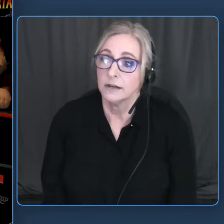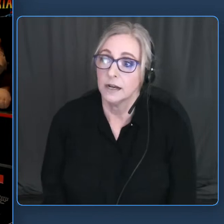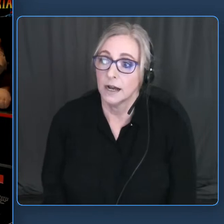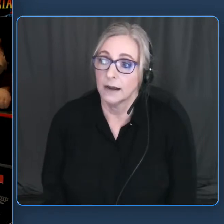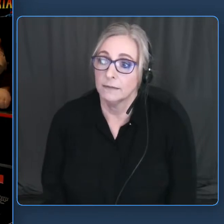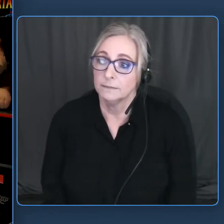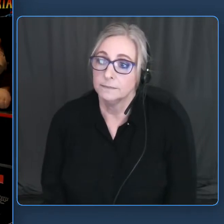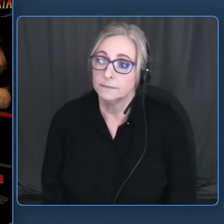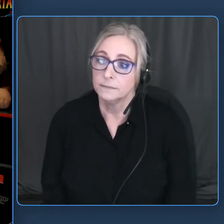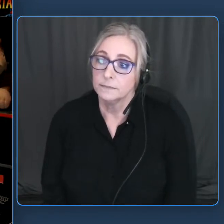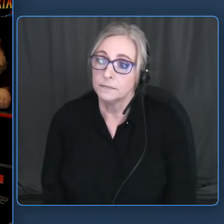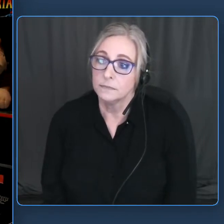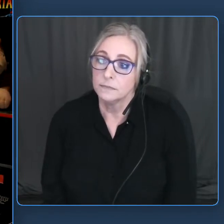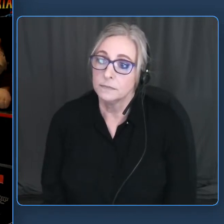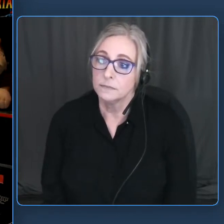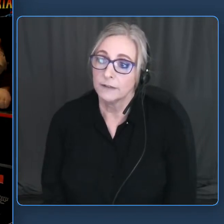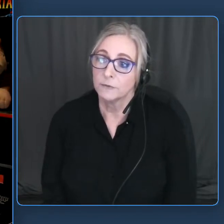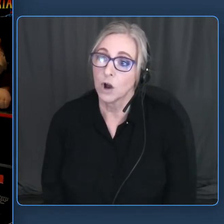right?